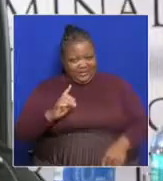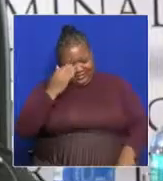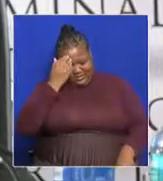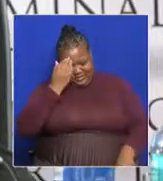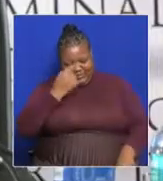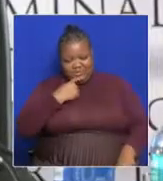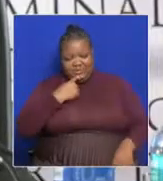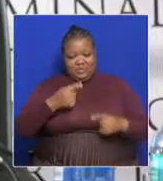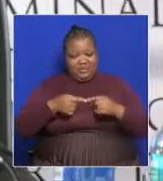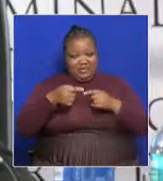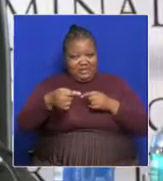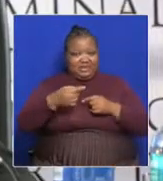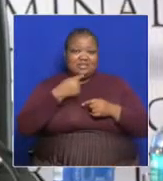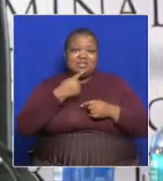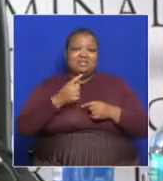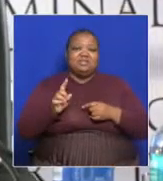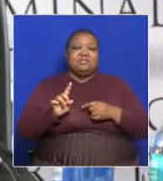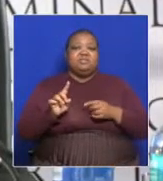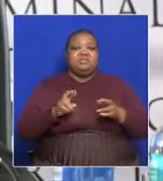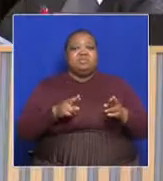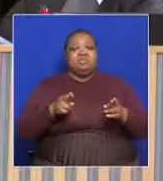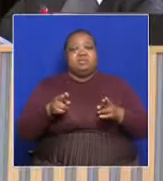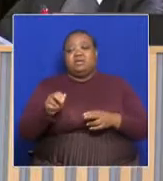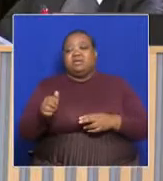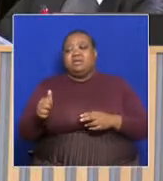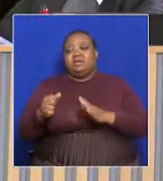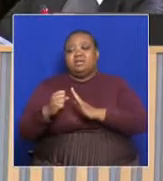You can refer to another statement if you want to, but